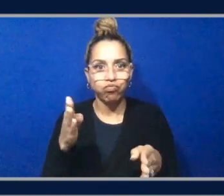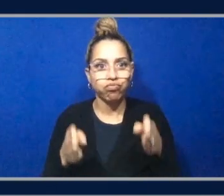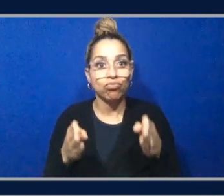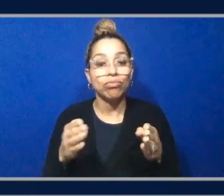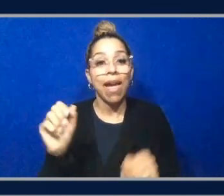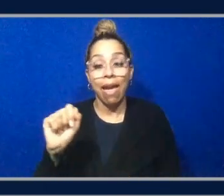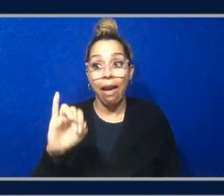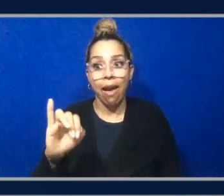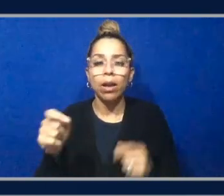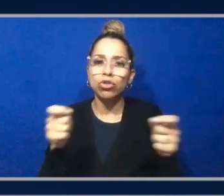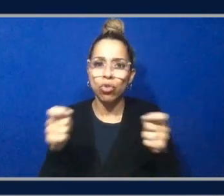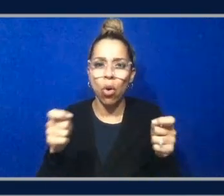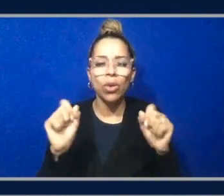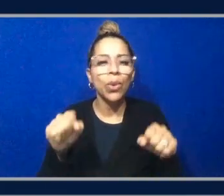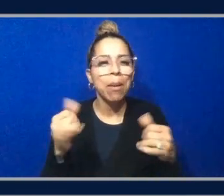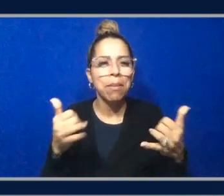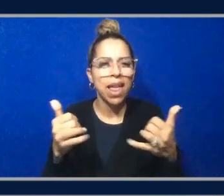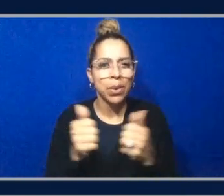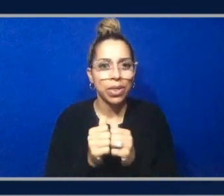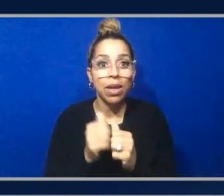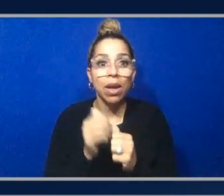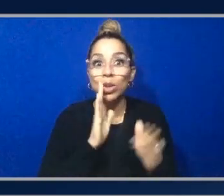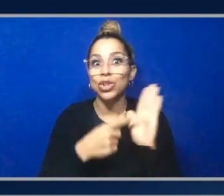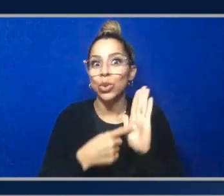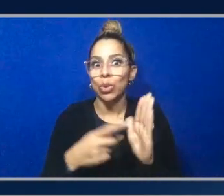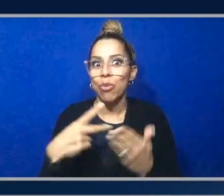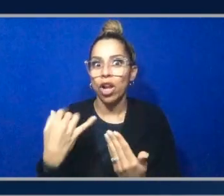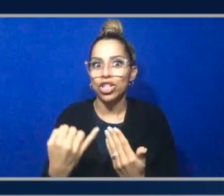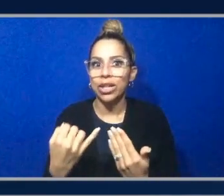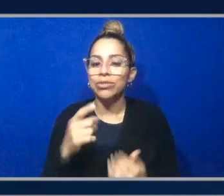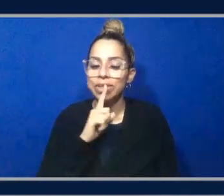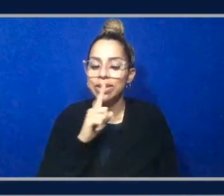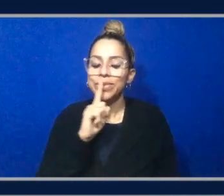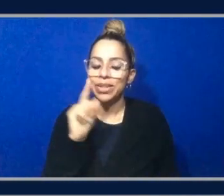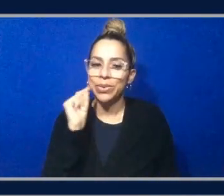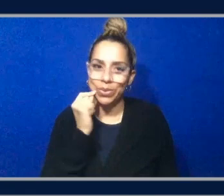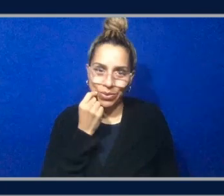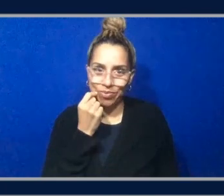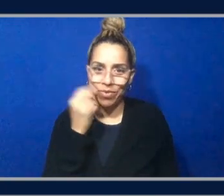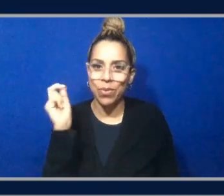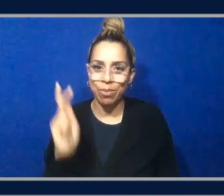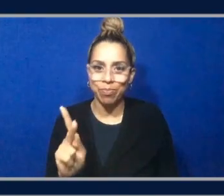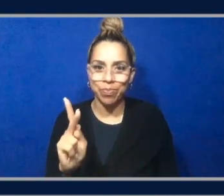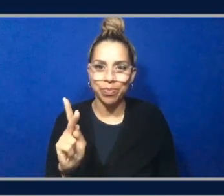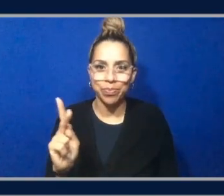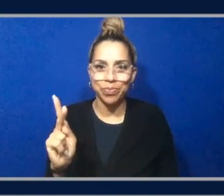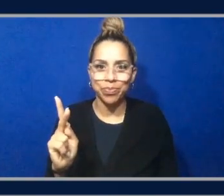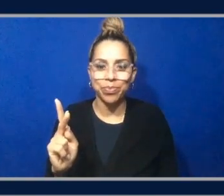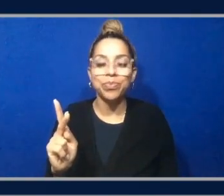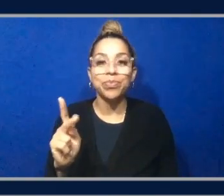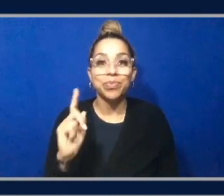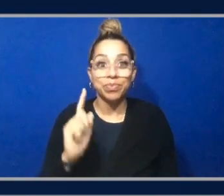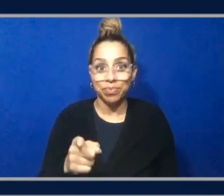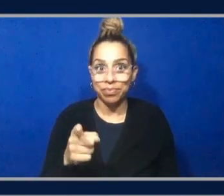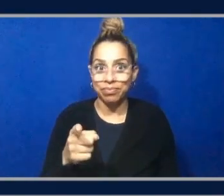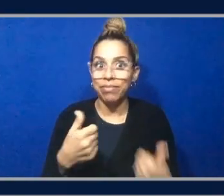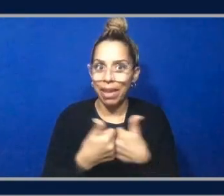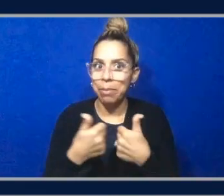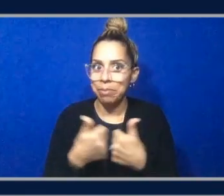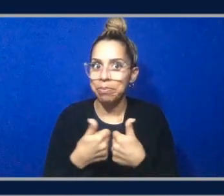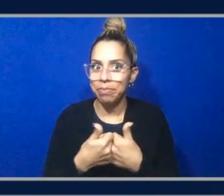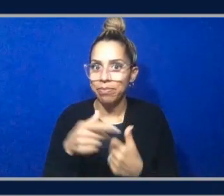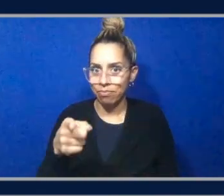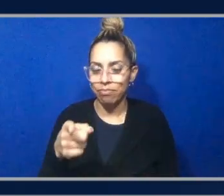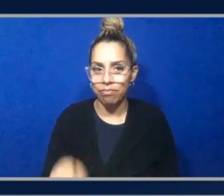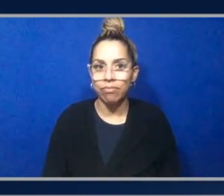I am going to show you this project. This is really, really cool. Okay, so here is, we're in the game of Minecraft.